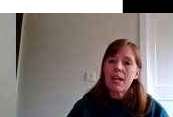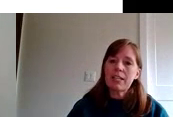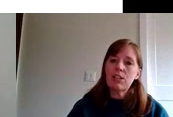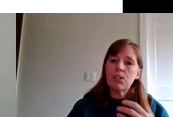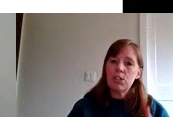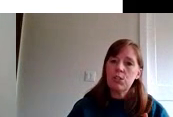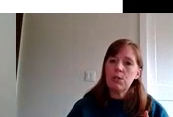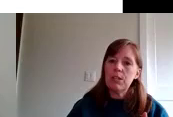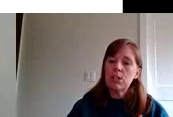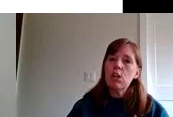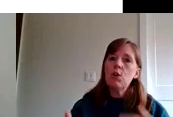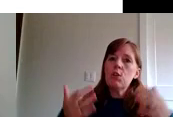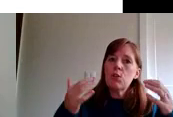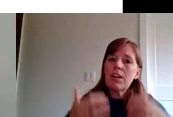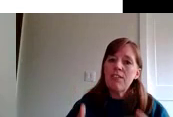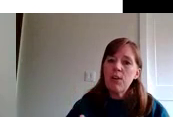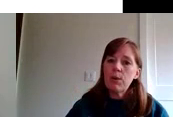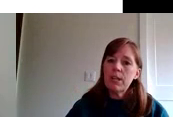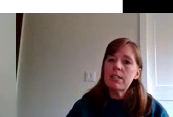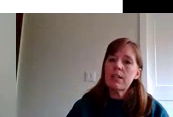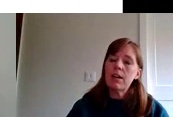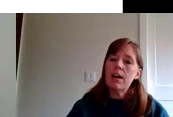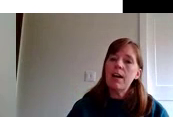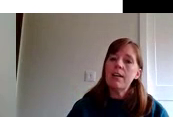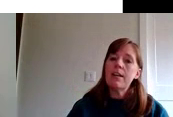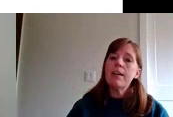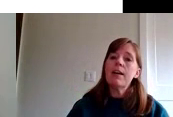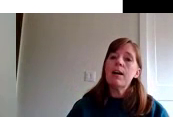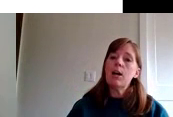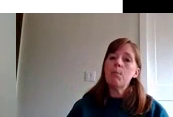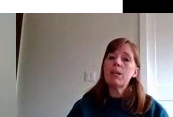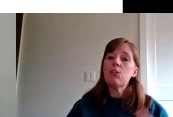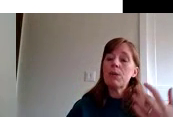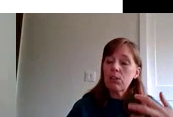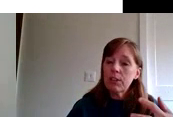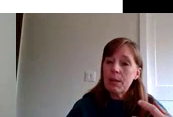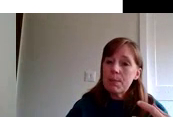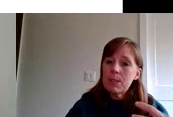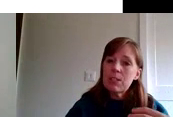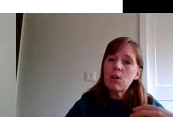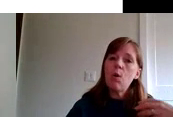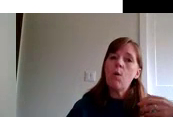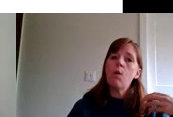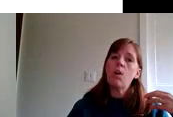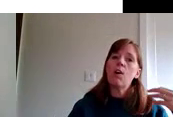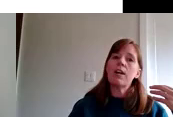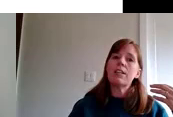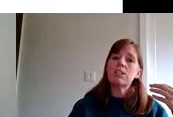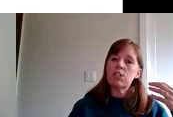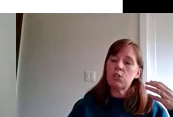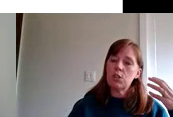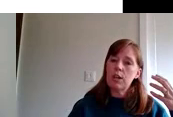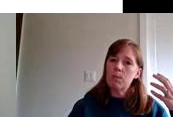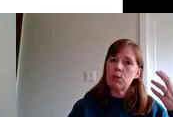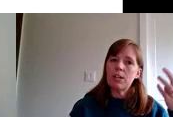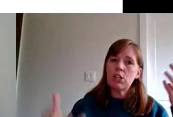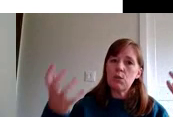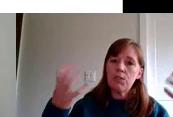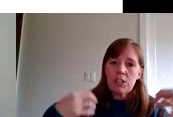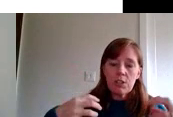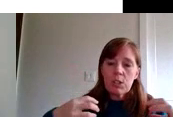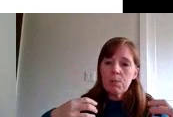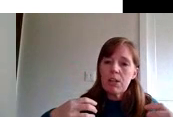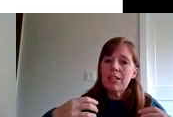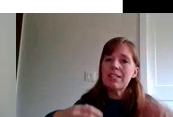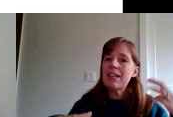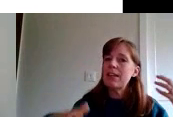not distracting for a student who is trying to focus on either reading your lips or is just trying